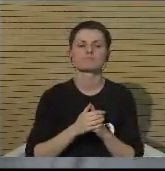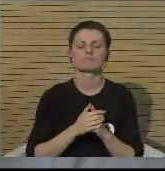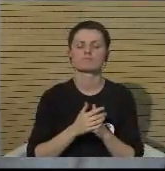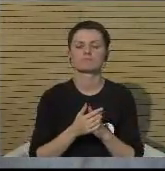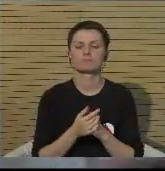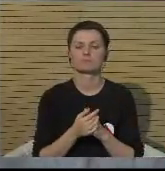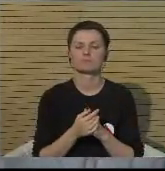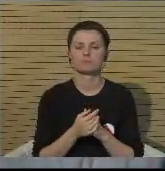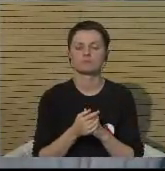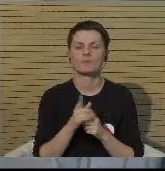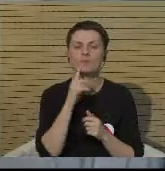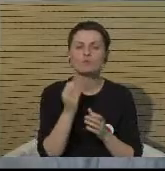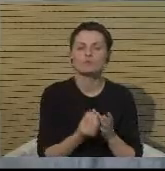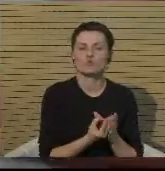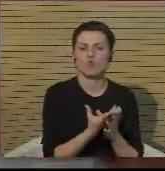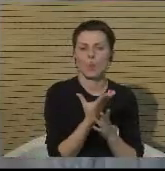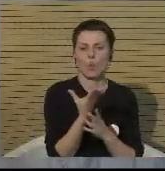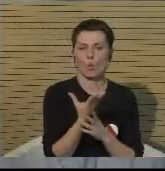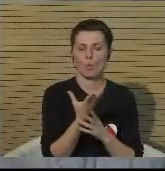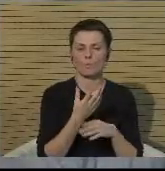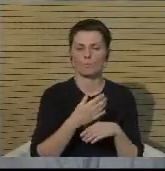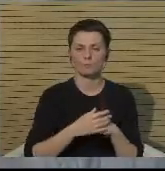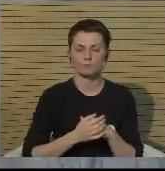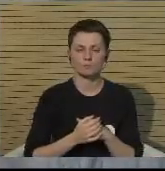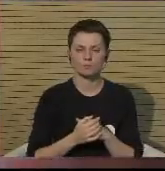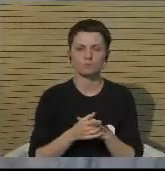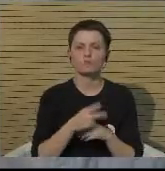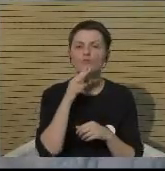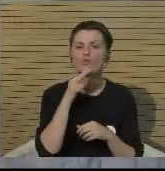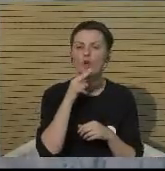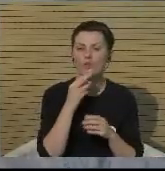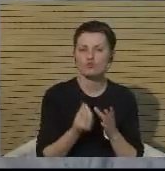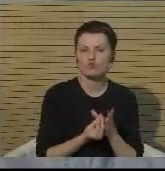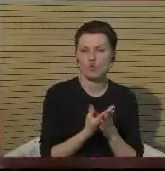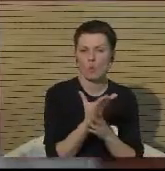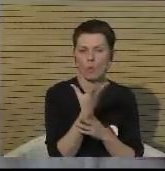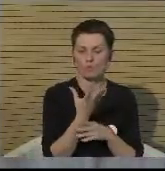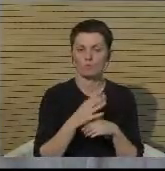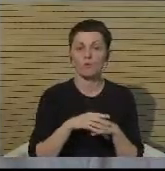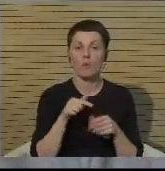It may be something like sources,